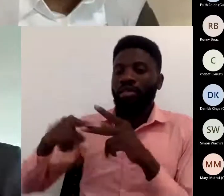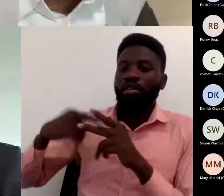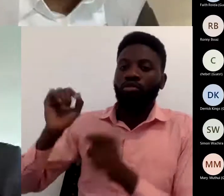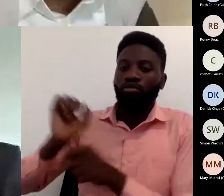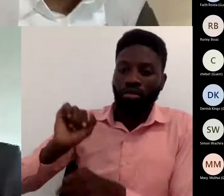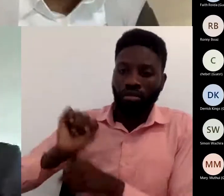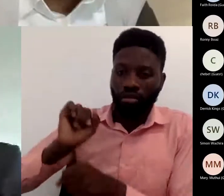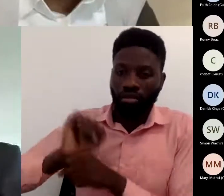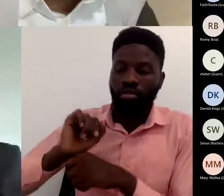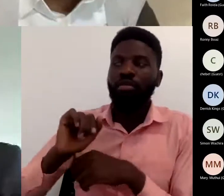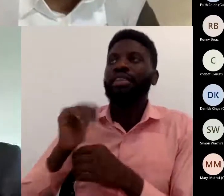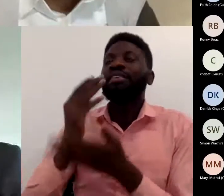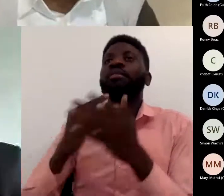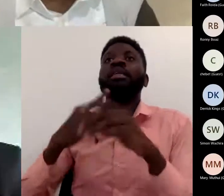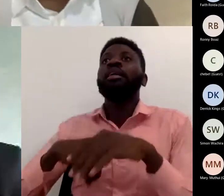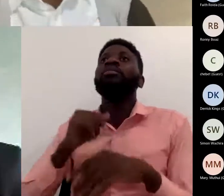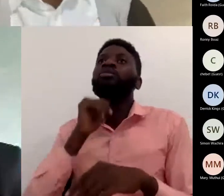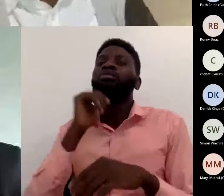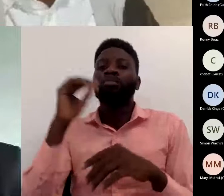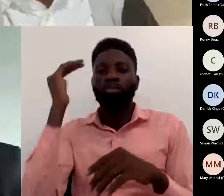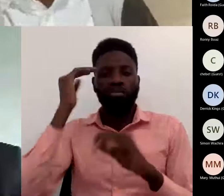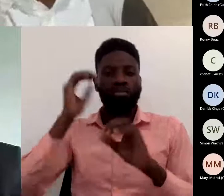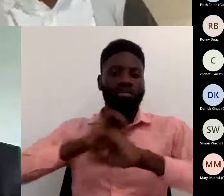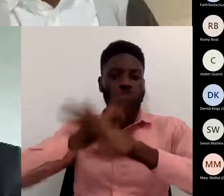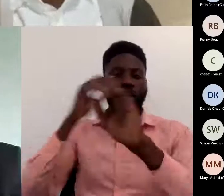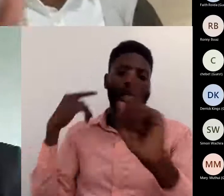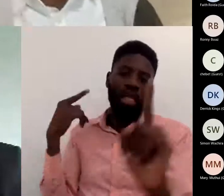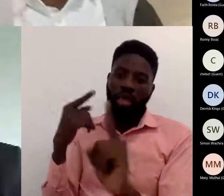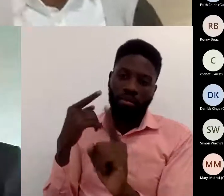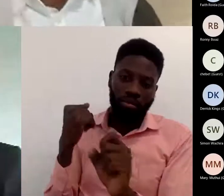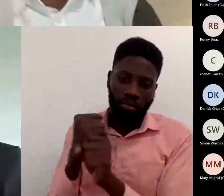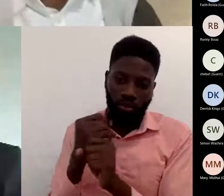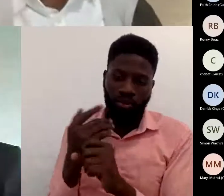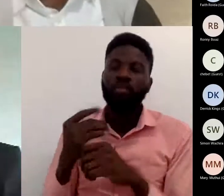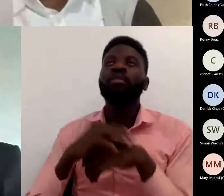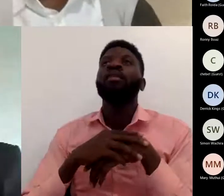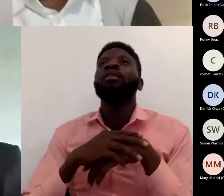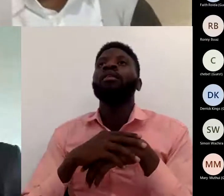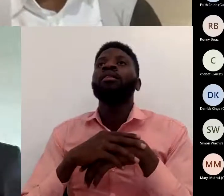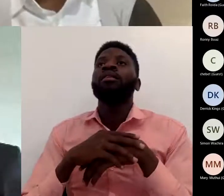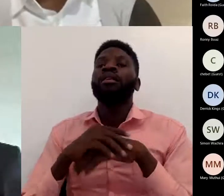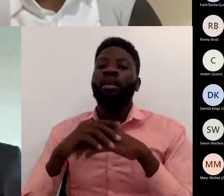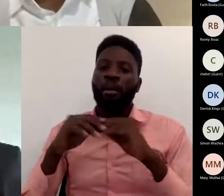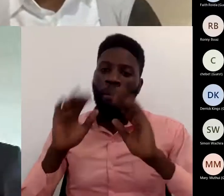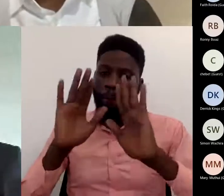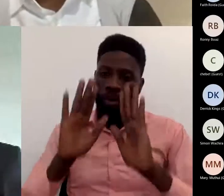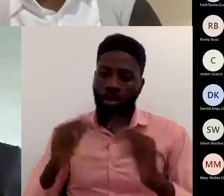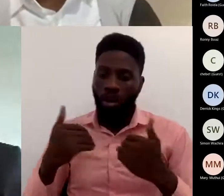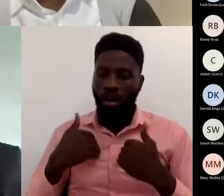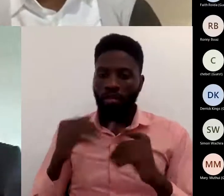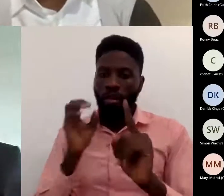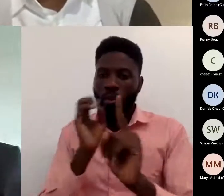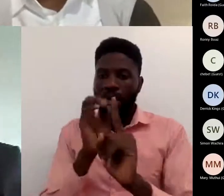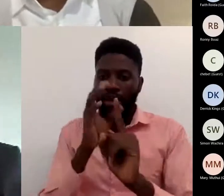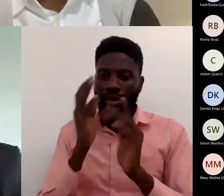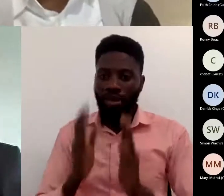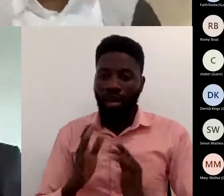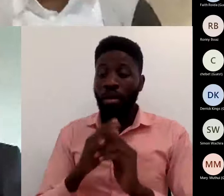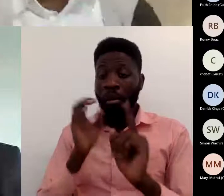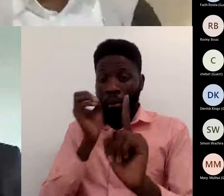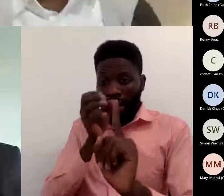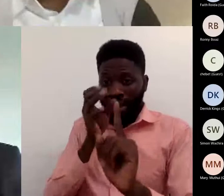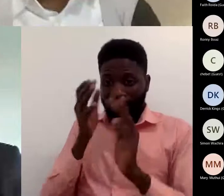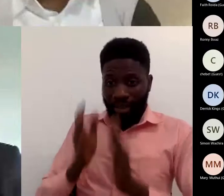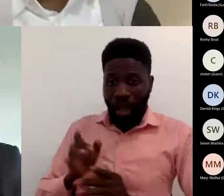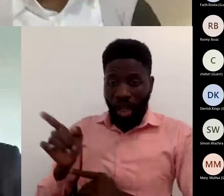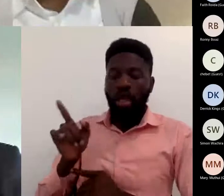sometimes not very clear as to what you want to do, it's very important to have a couple of mentors that will guide you along